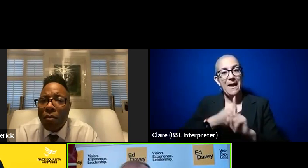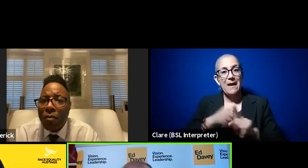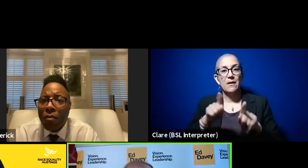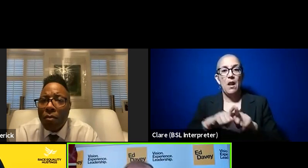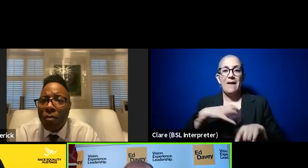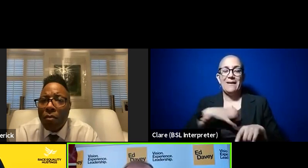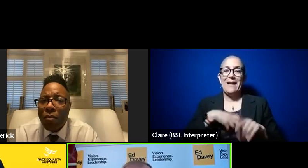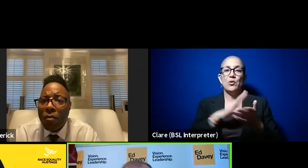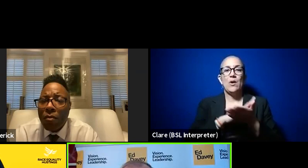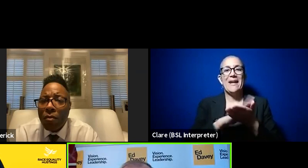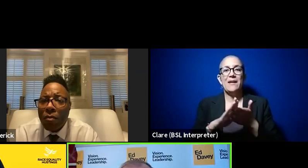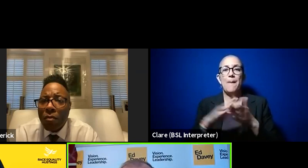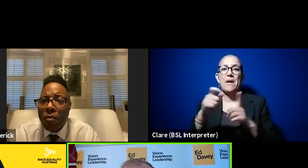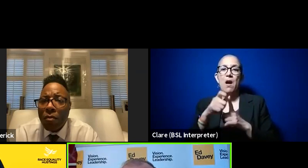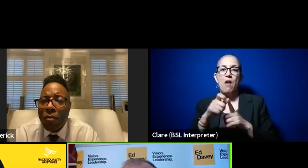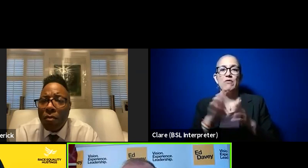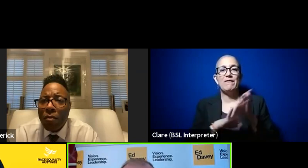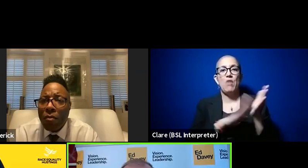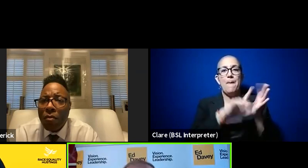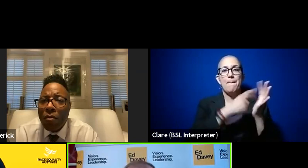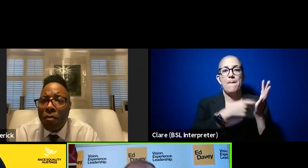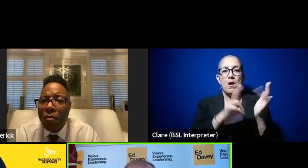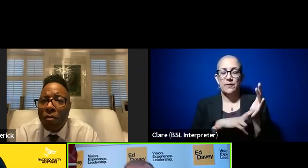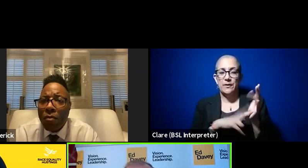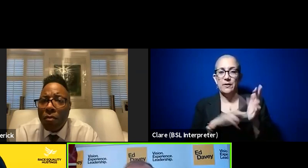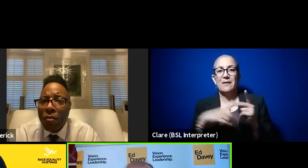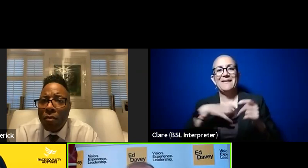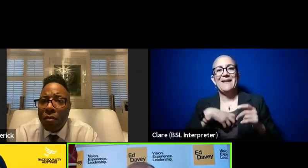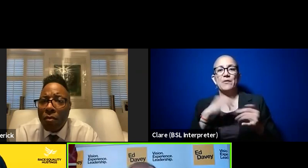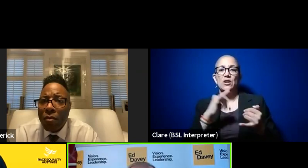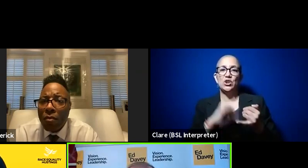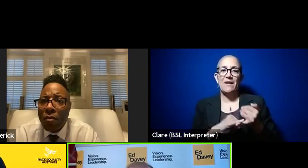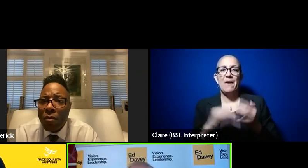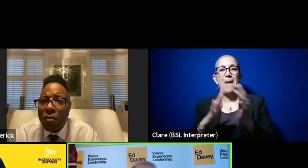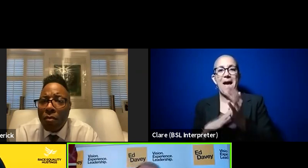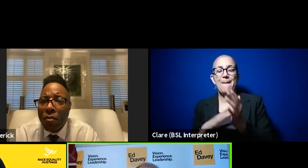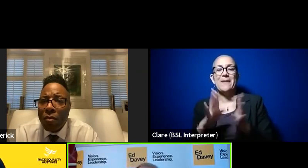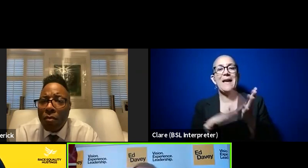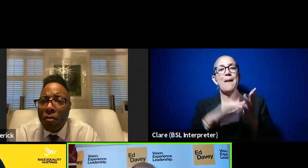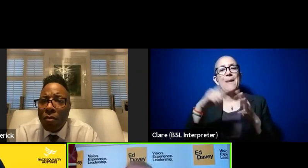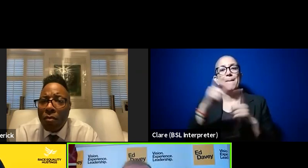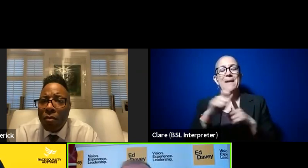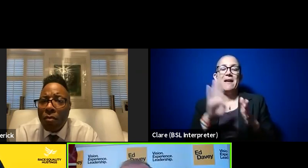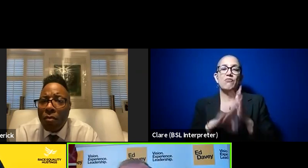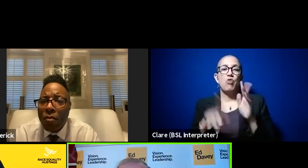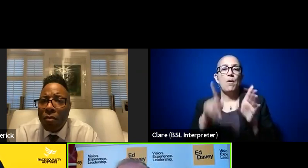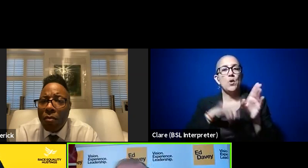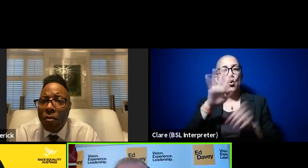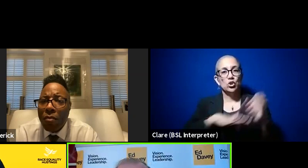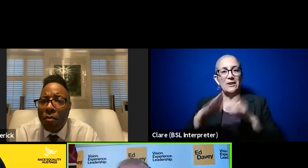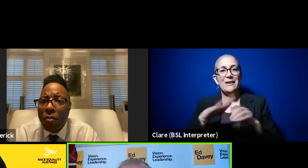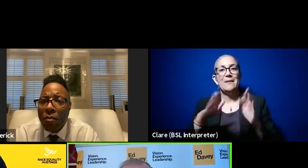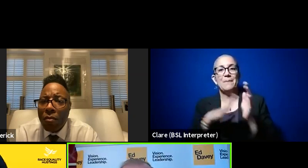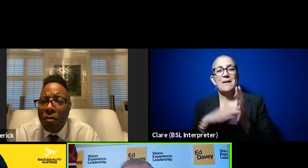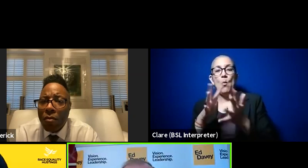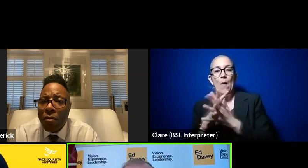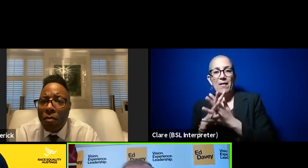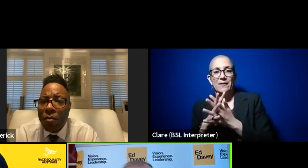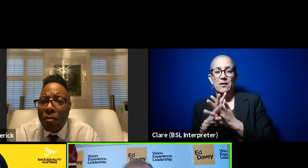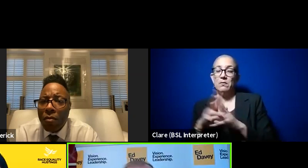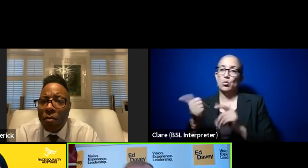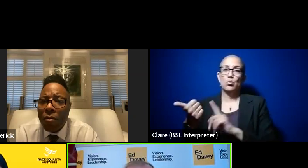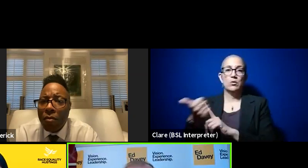Hina Bakari from Merton, Councillor Shafak Mohammed, former MEP for Yorkshire, Munira Wilson, who's giving me great support as the new MP for